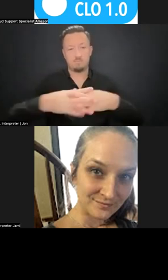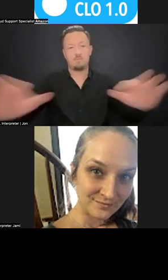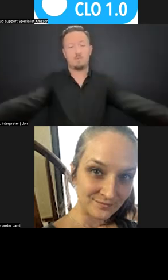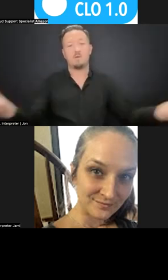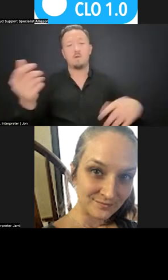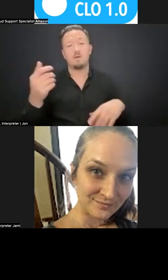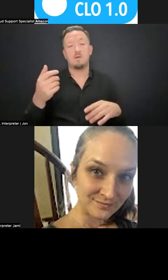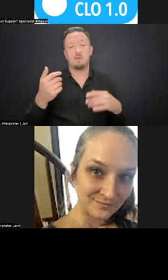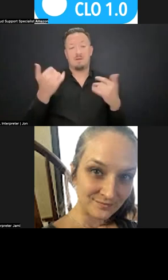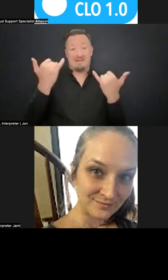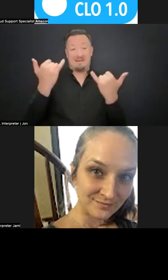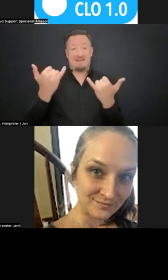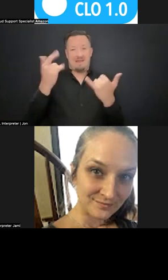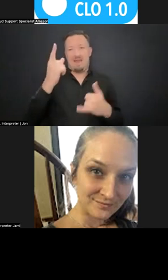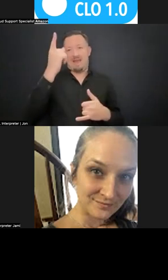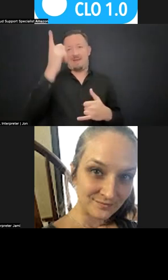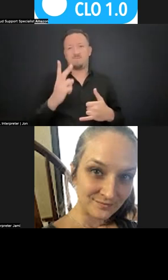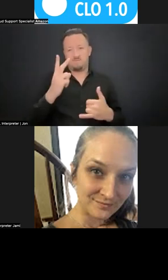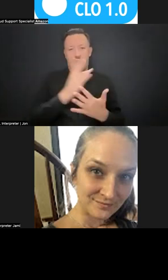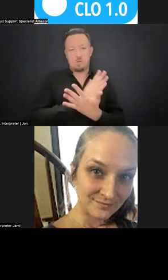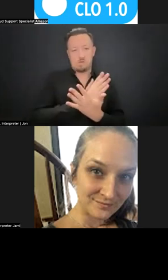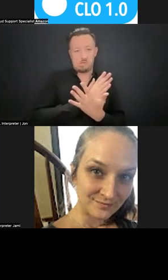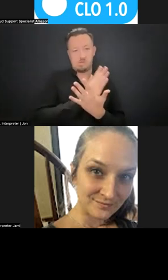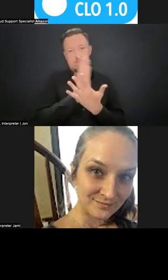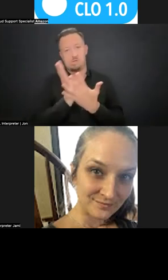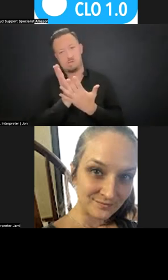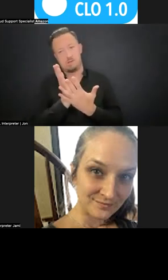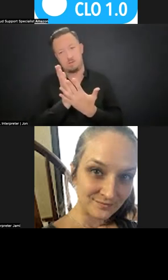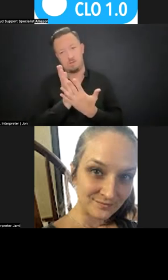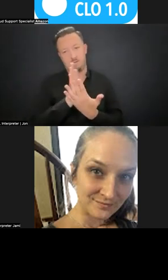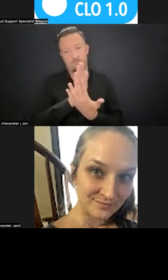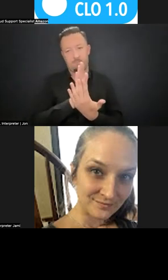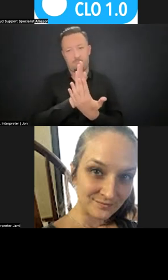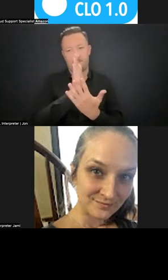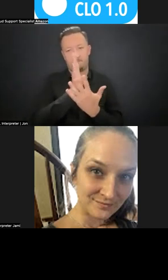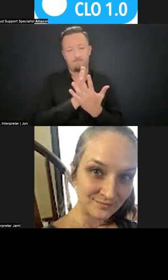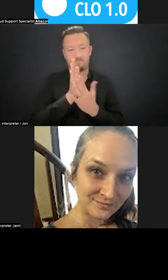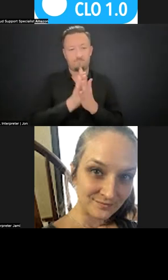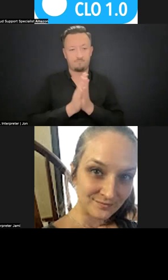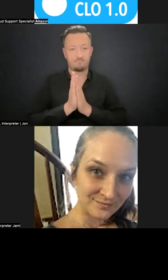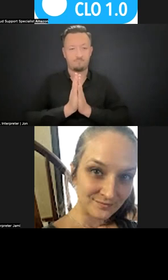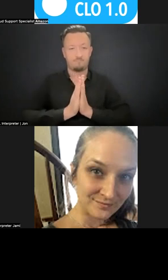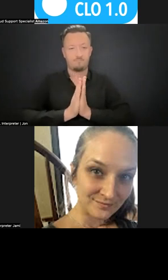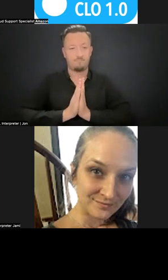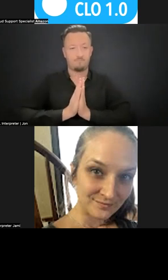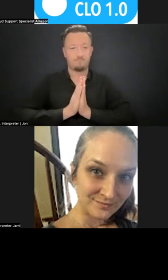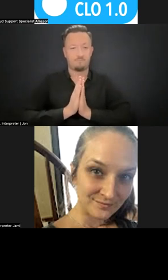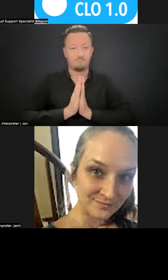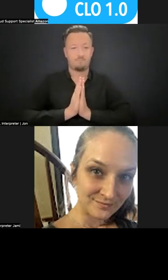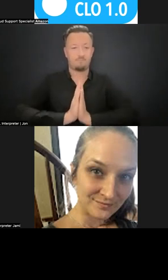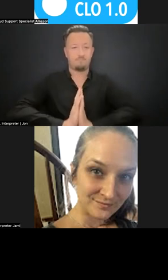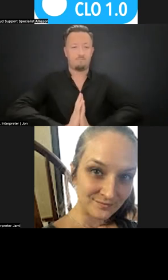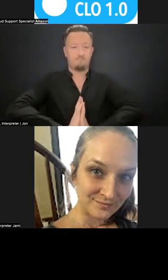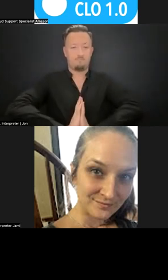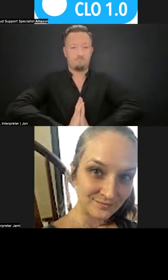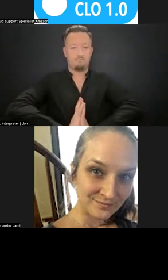we're halfway through our coverage here. We got these topics left.